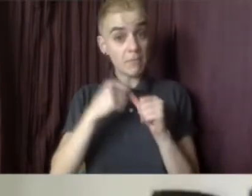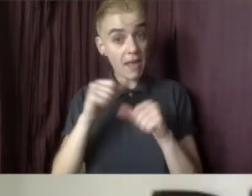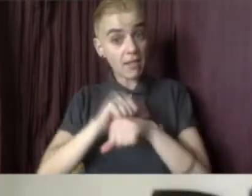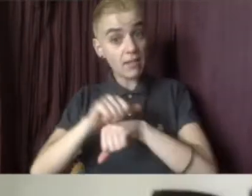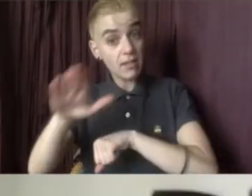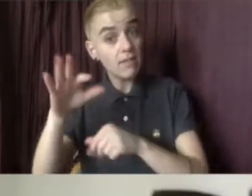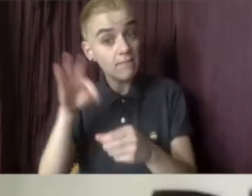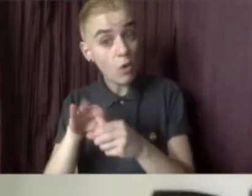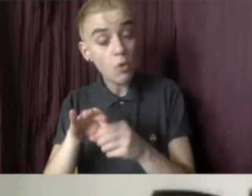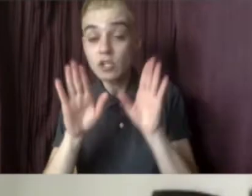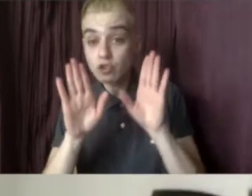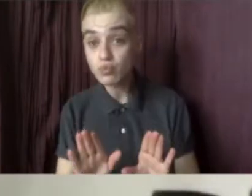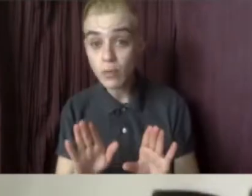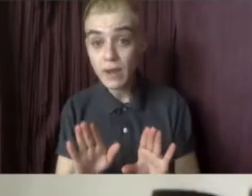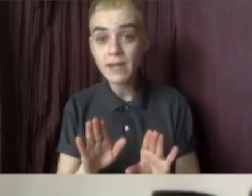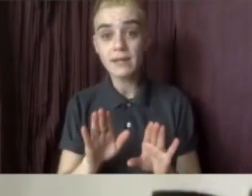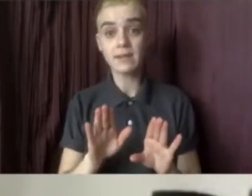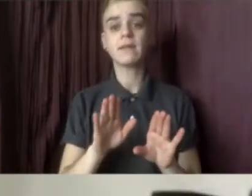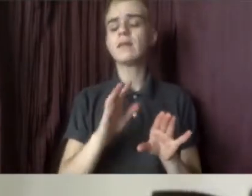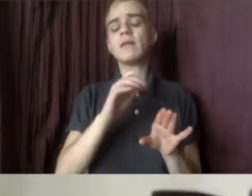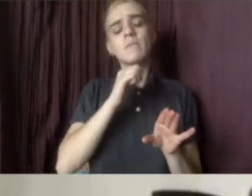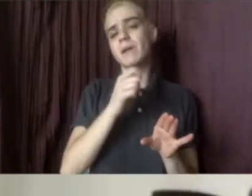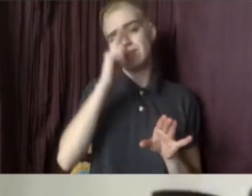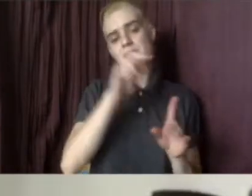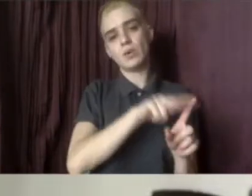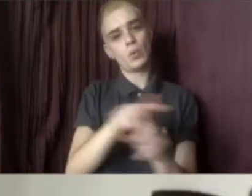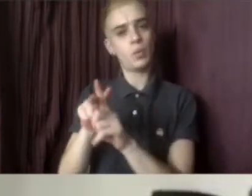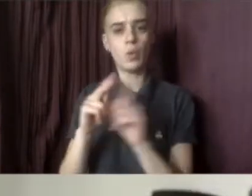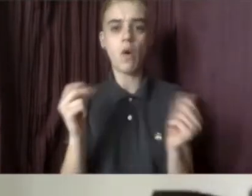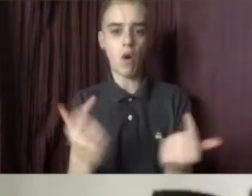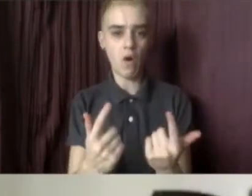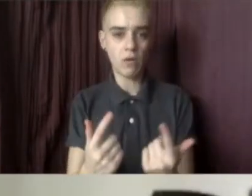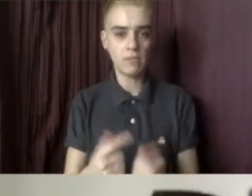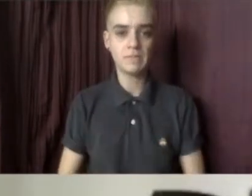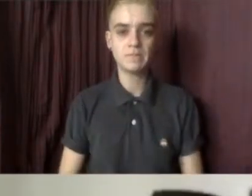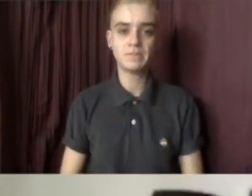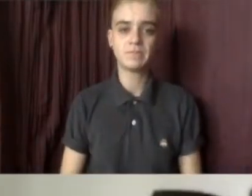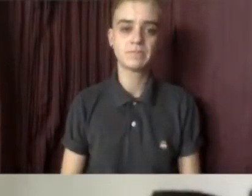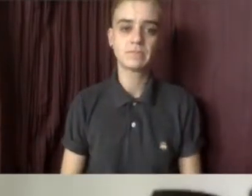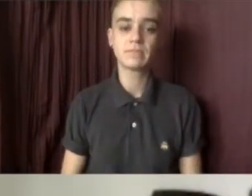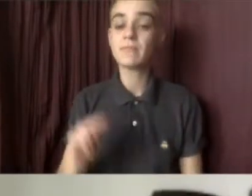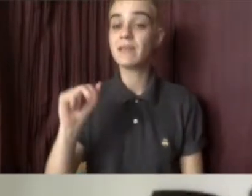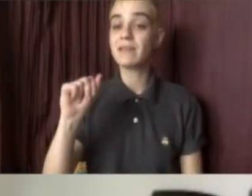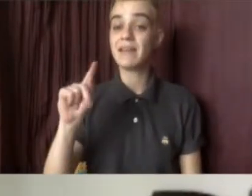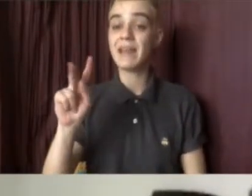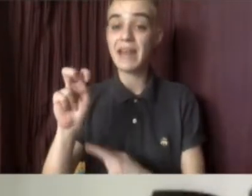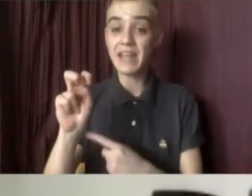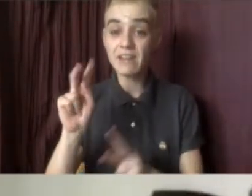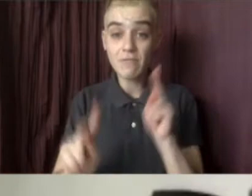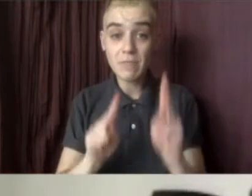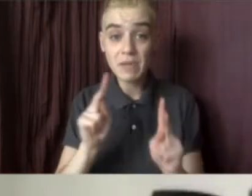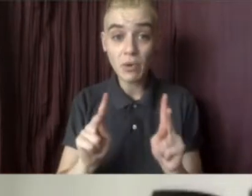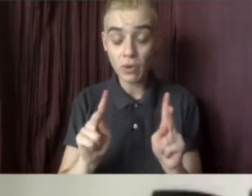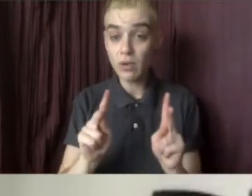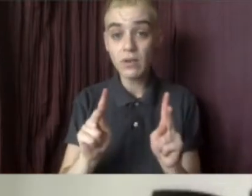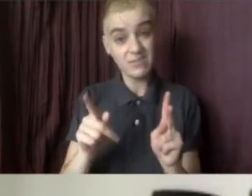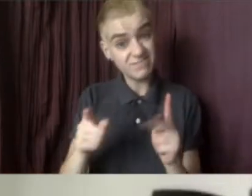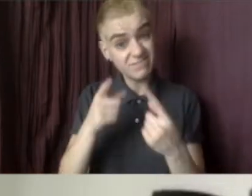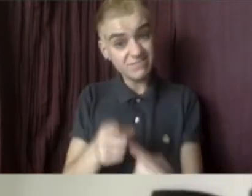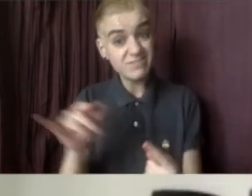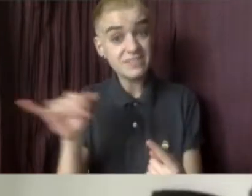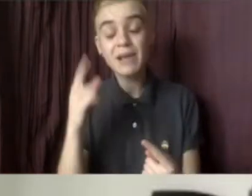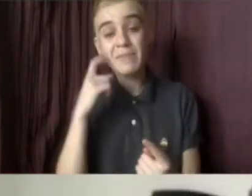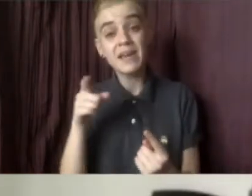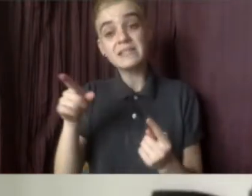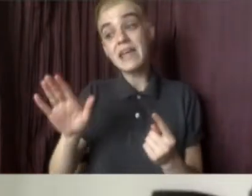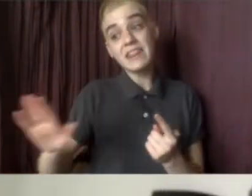Oregon, we fight with Oregon all the time. Oh, this is great. Everybody's voting by mail, and that's not true for our people. Another issue about vote by